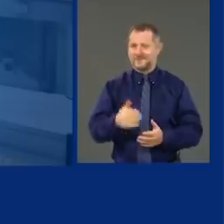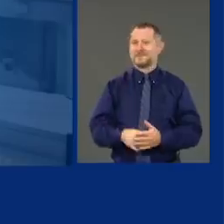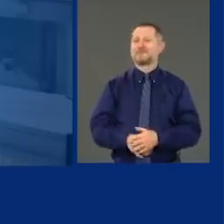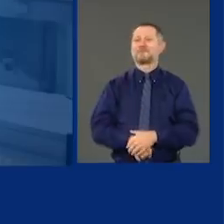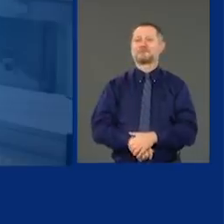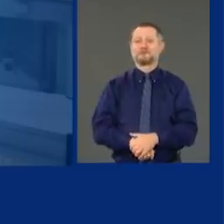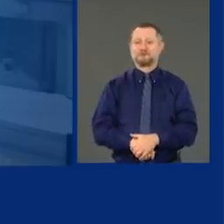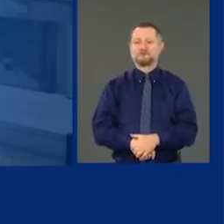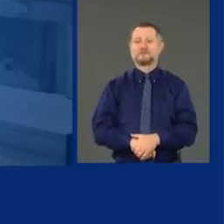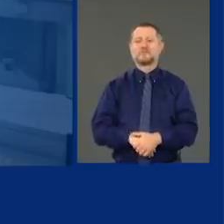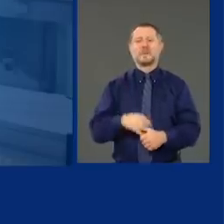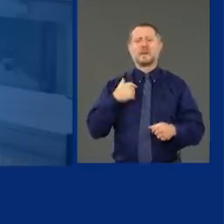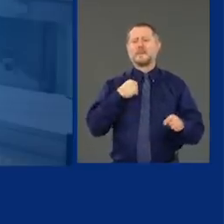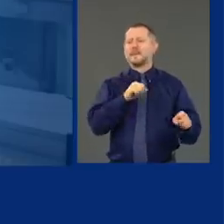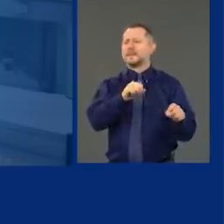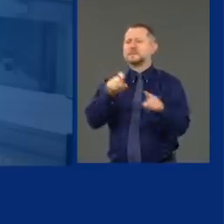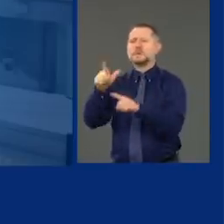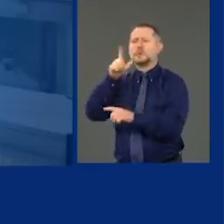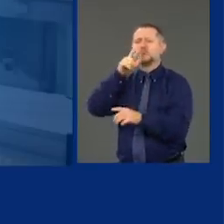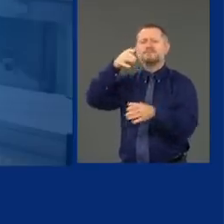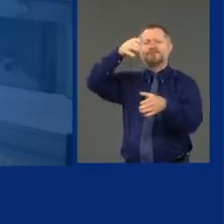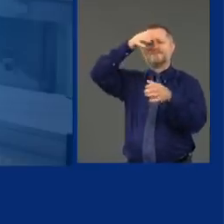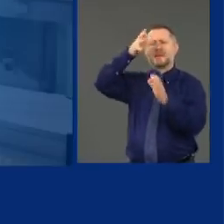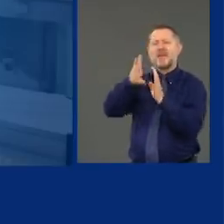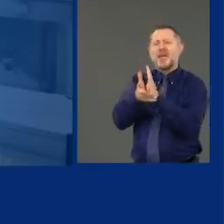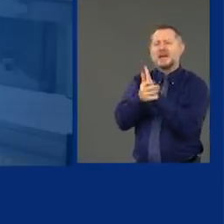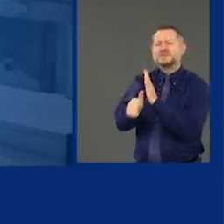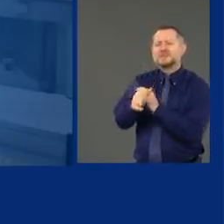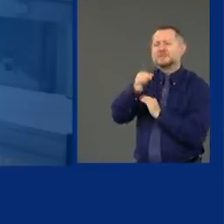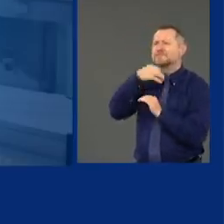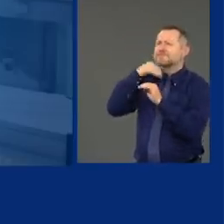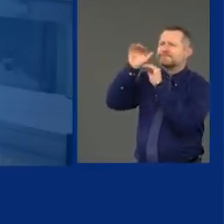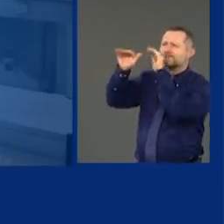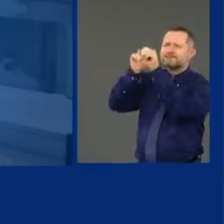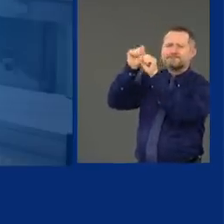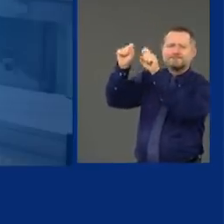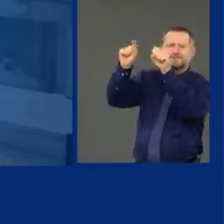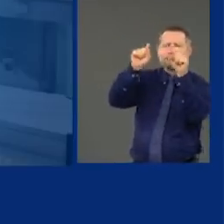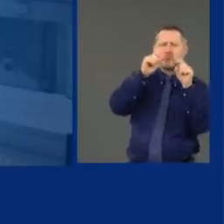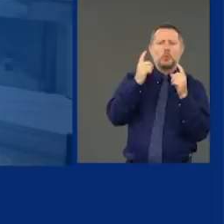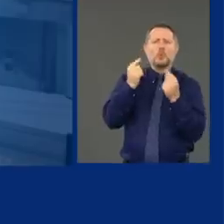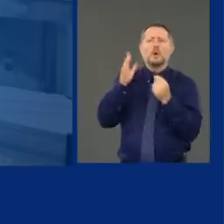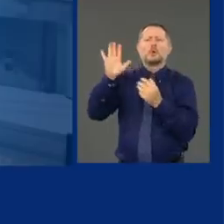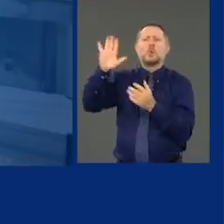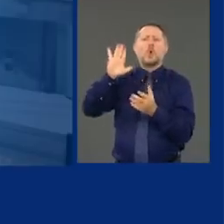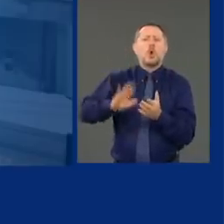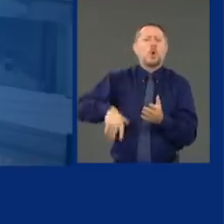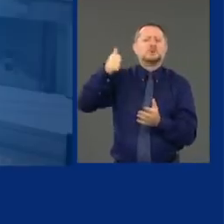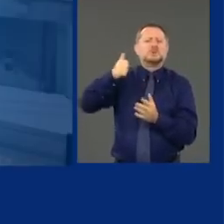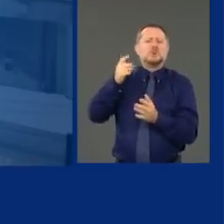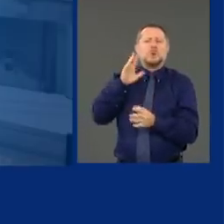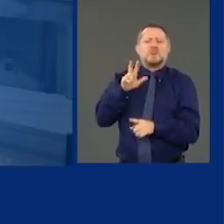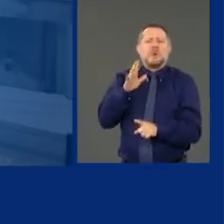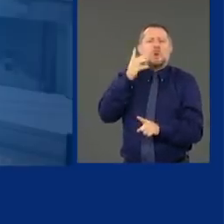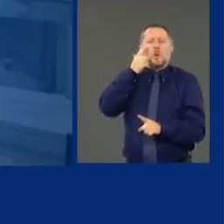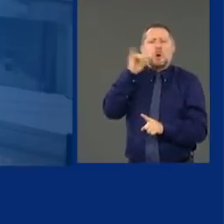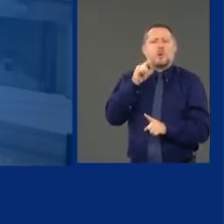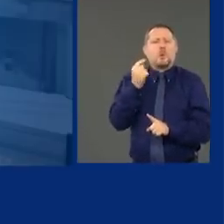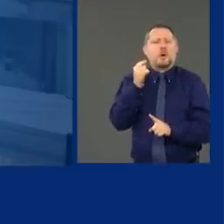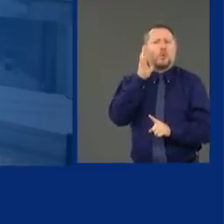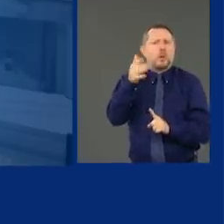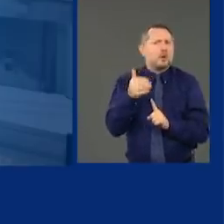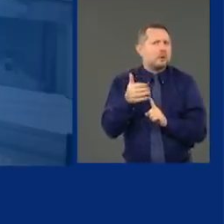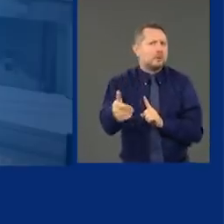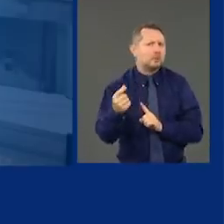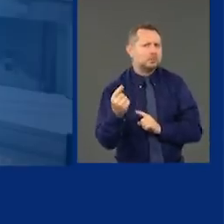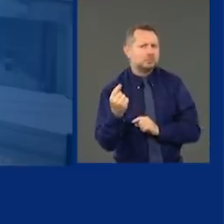all the experts who will talk to me, what is the lowest that number can go? And when it